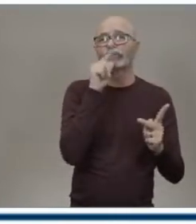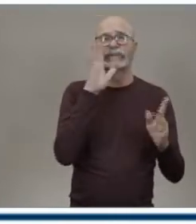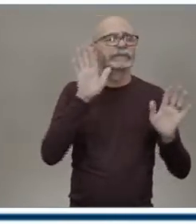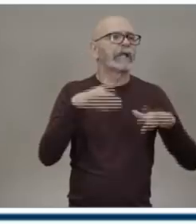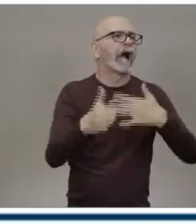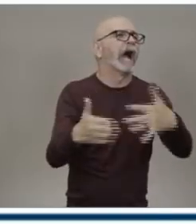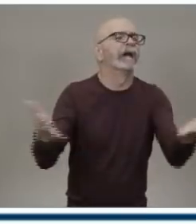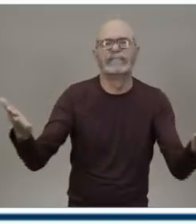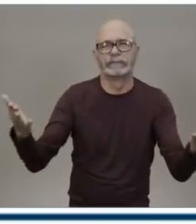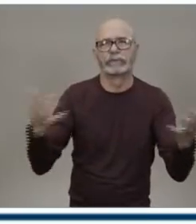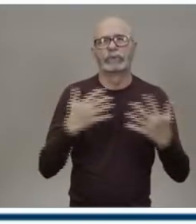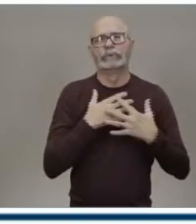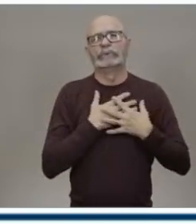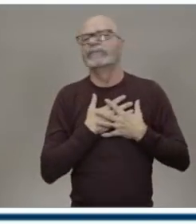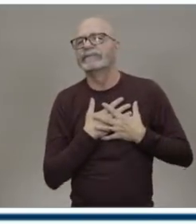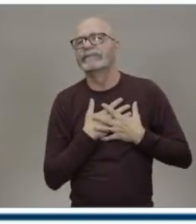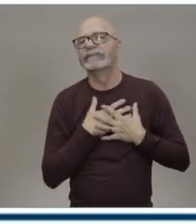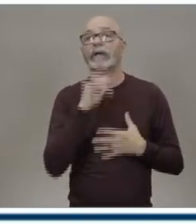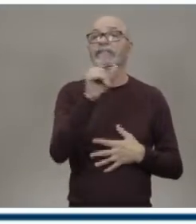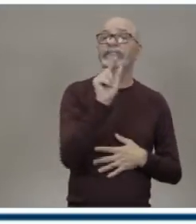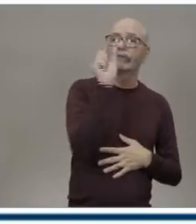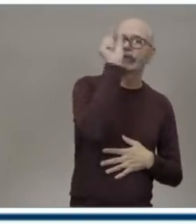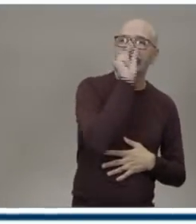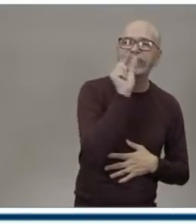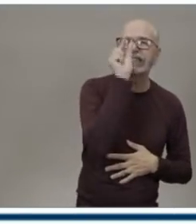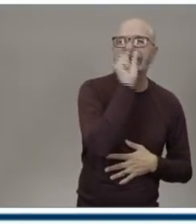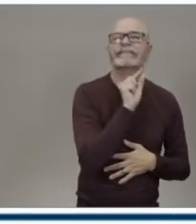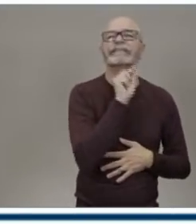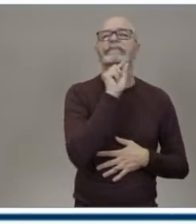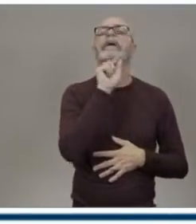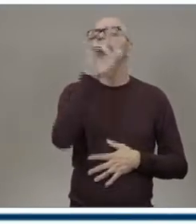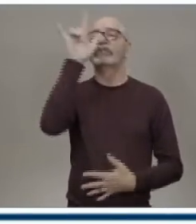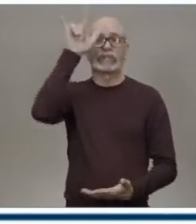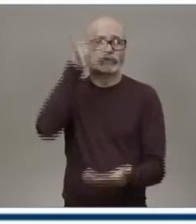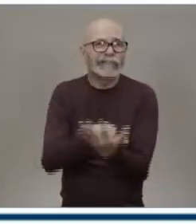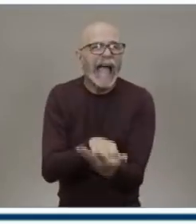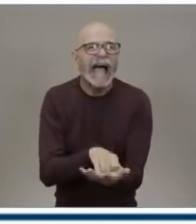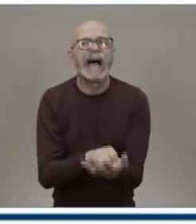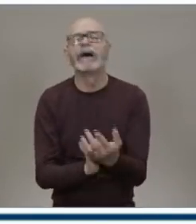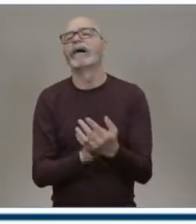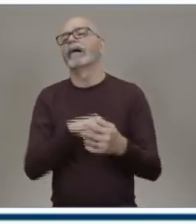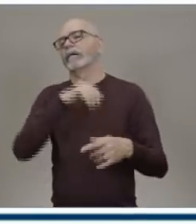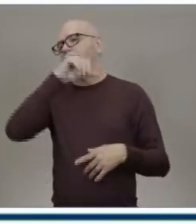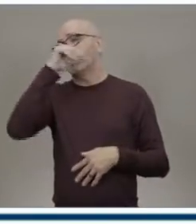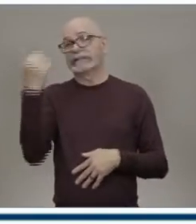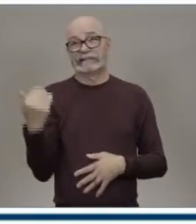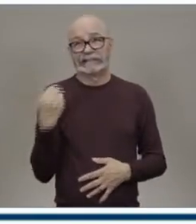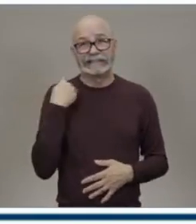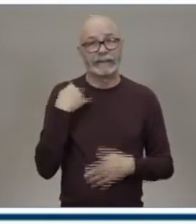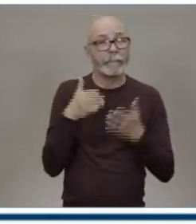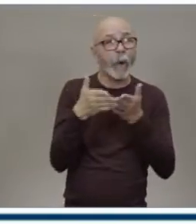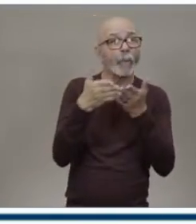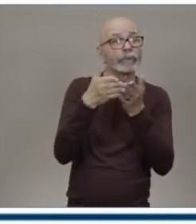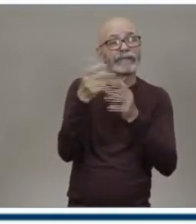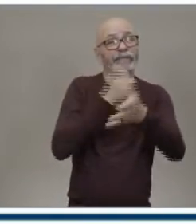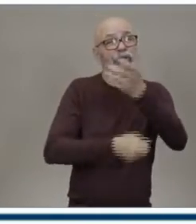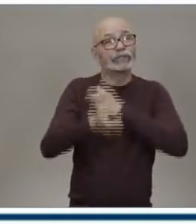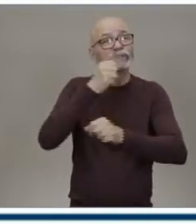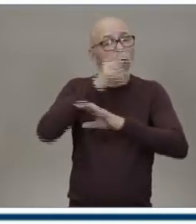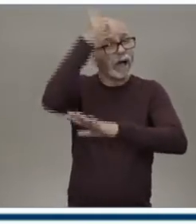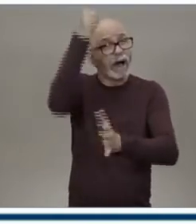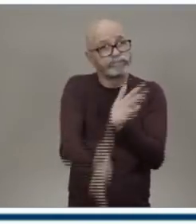off the coast of Greece, the snowboard crash in British Columbia, and the Chief William Salas fishing vessel that went down in the Bay of